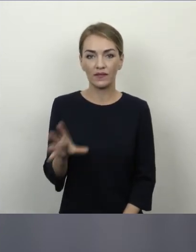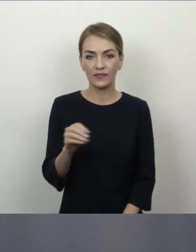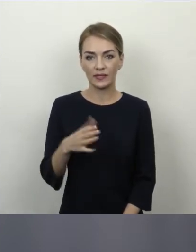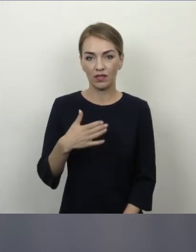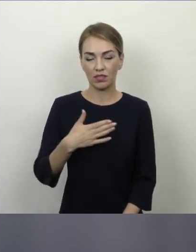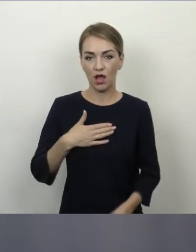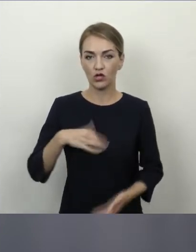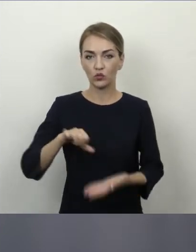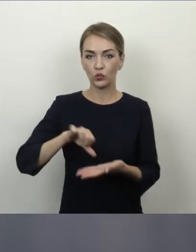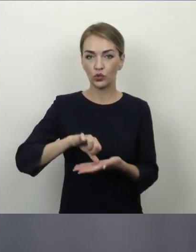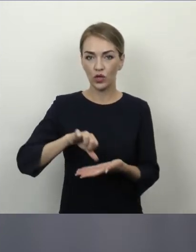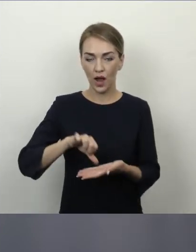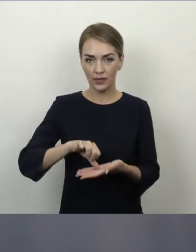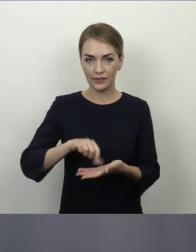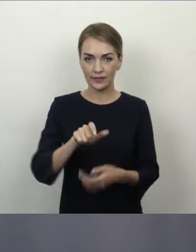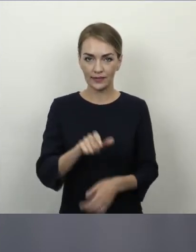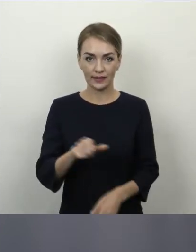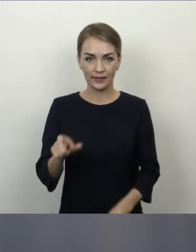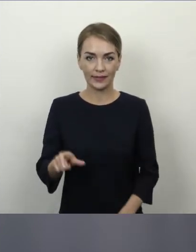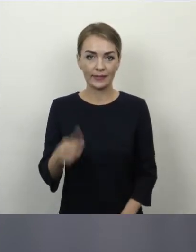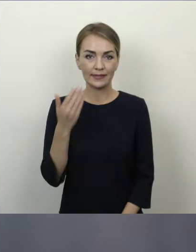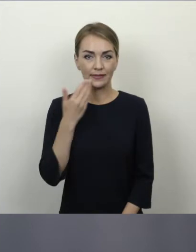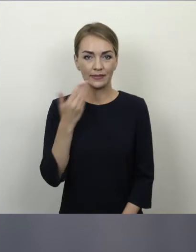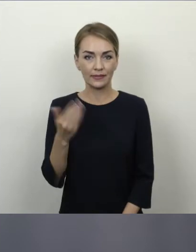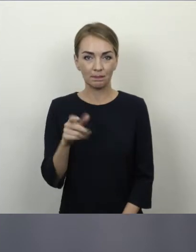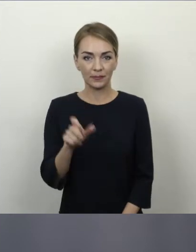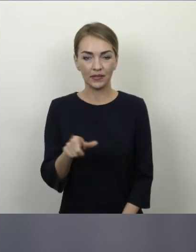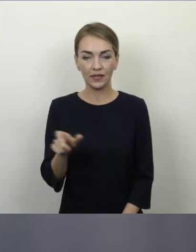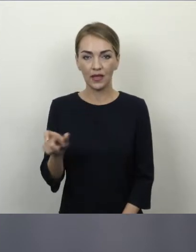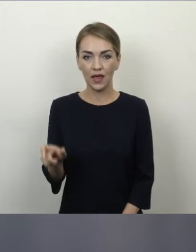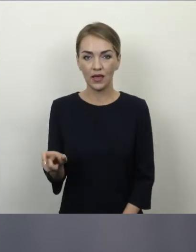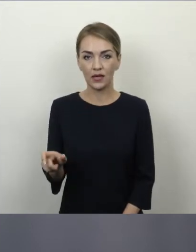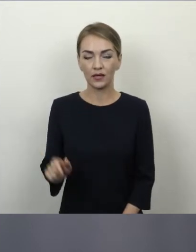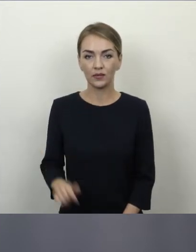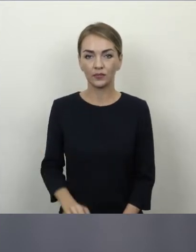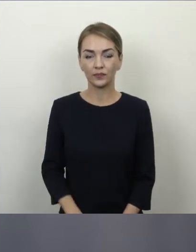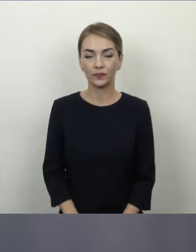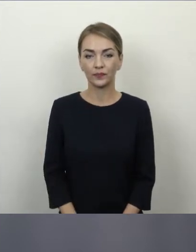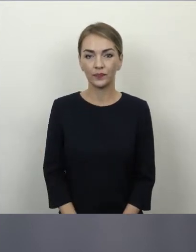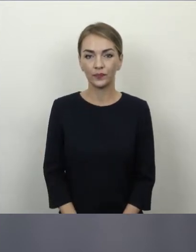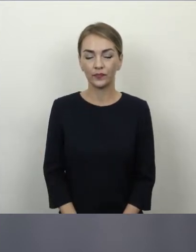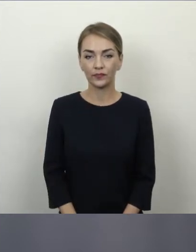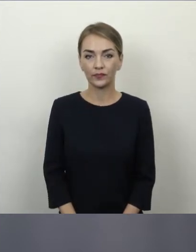more until everybody shows up.